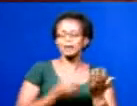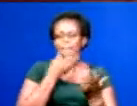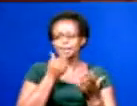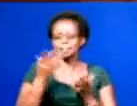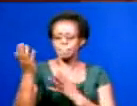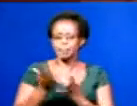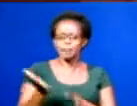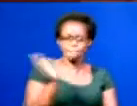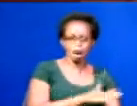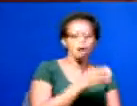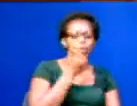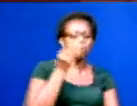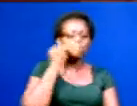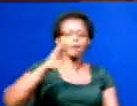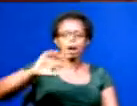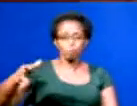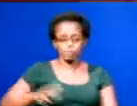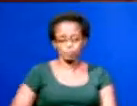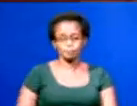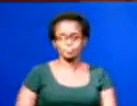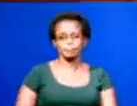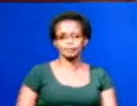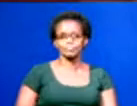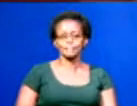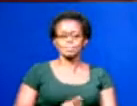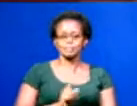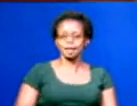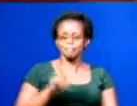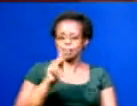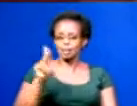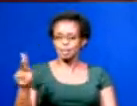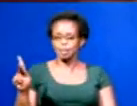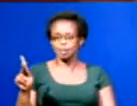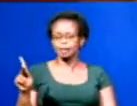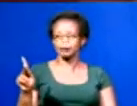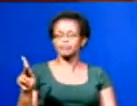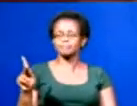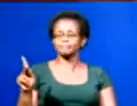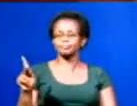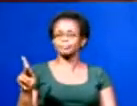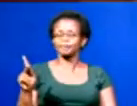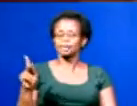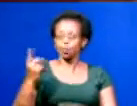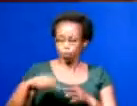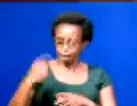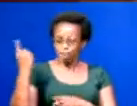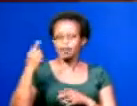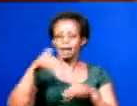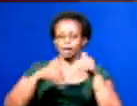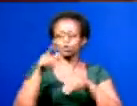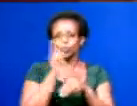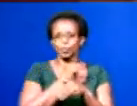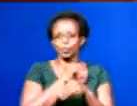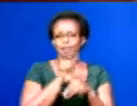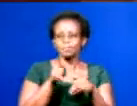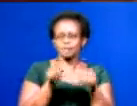home counties. Because, Mr. Speaker, when Kenya Kwanza, which the ruling party, we came into power, the issue of the localization was